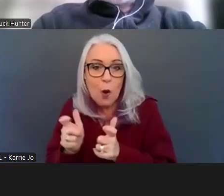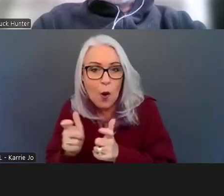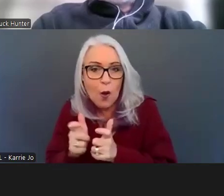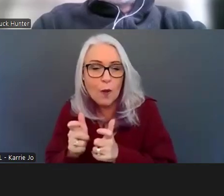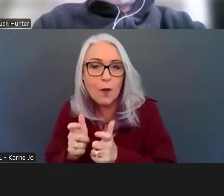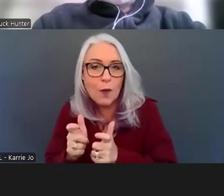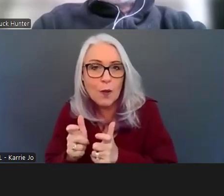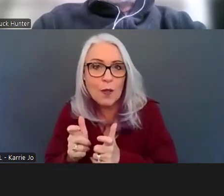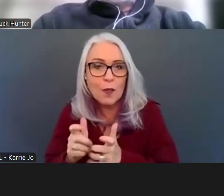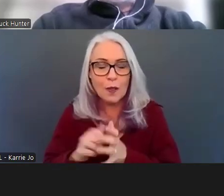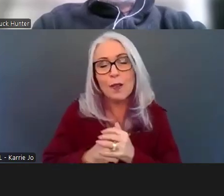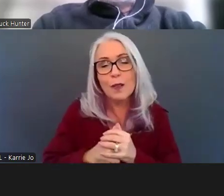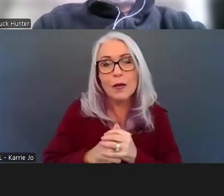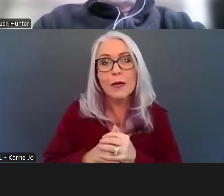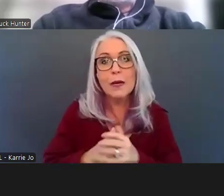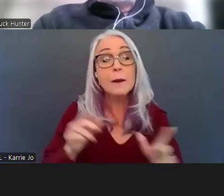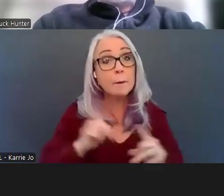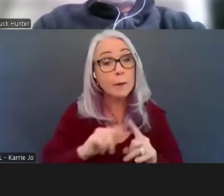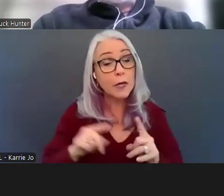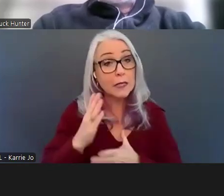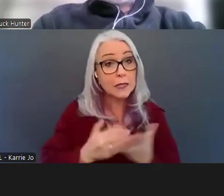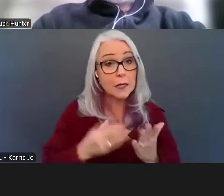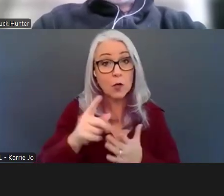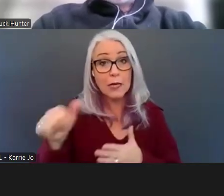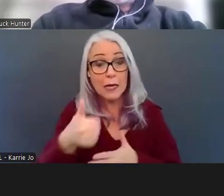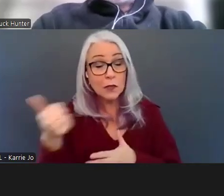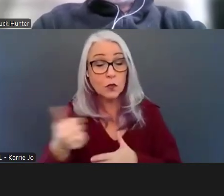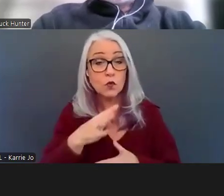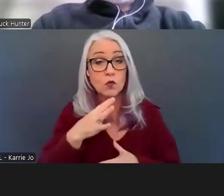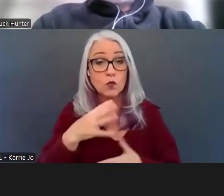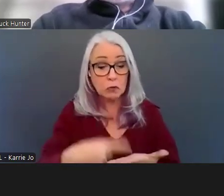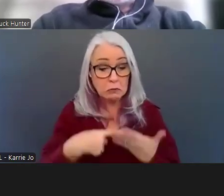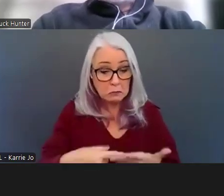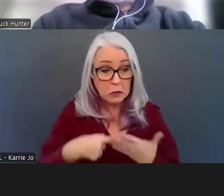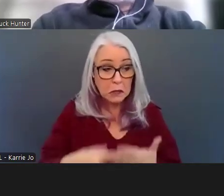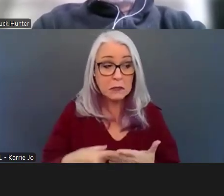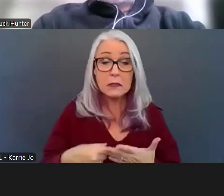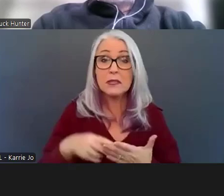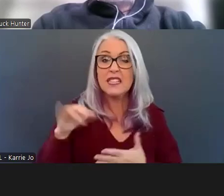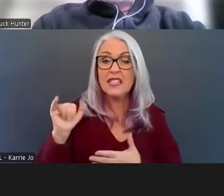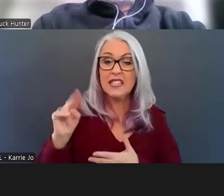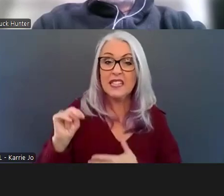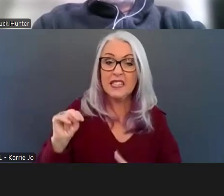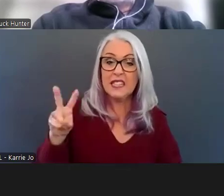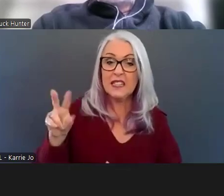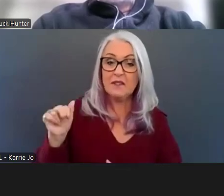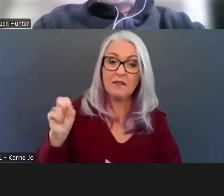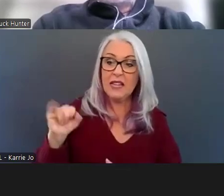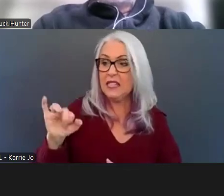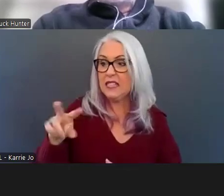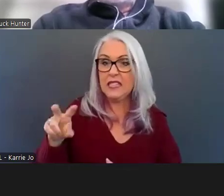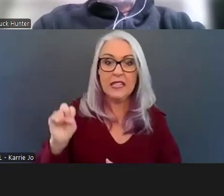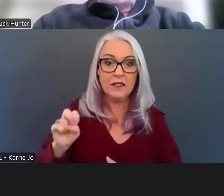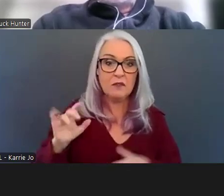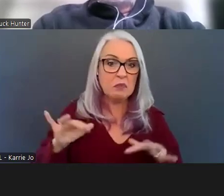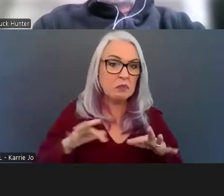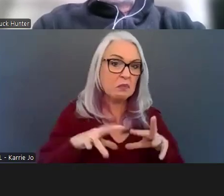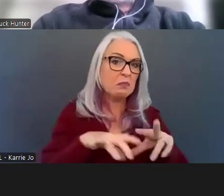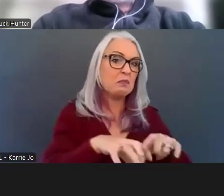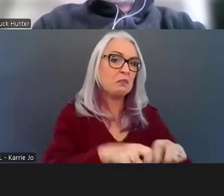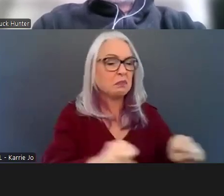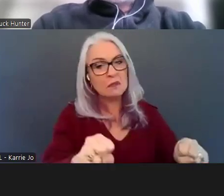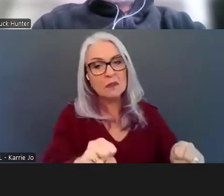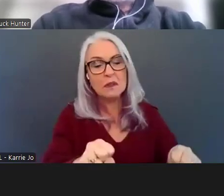somebody else had brought up the issue of invasives, kind of coming in and capturing a site after there's been some disturbance. That's